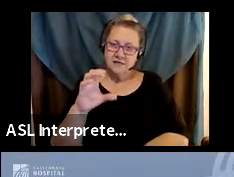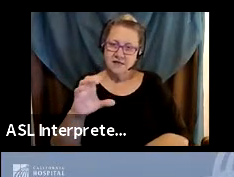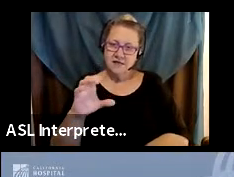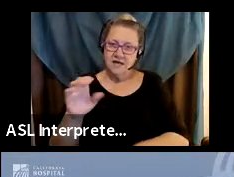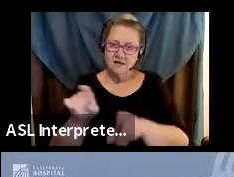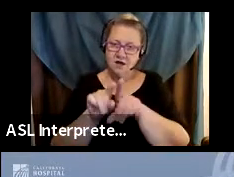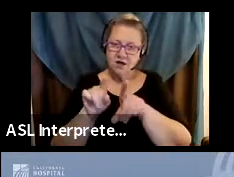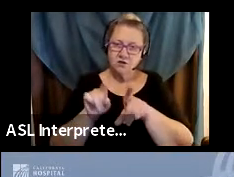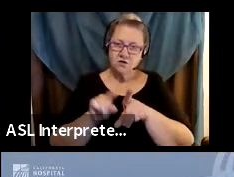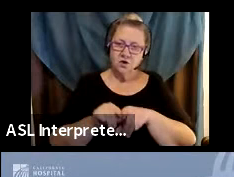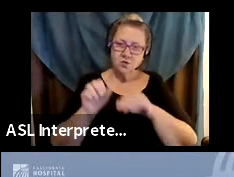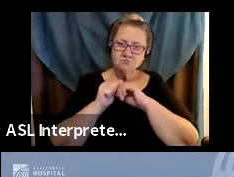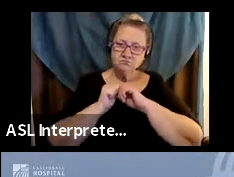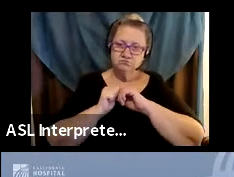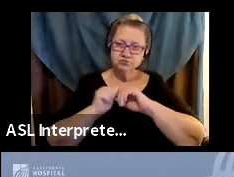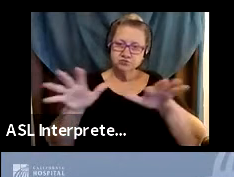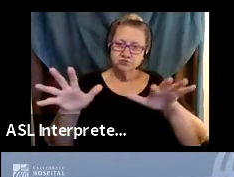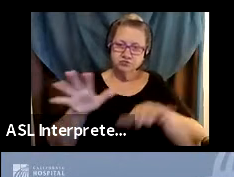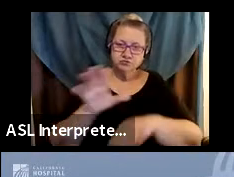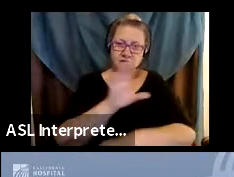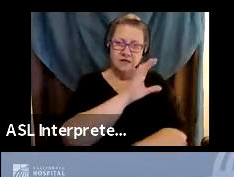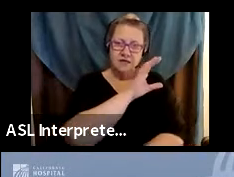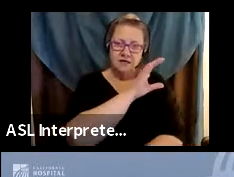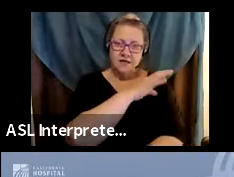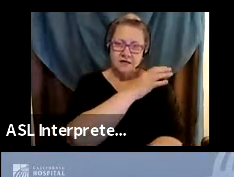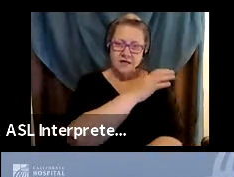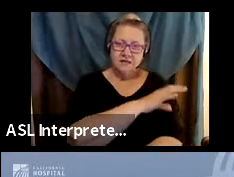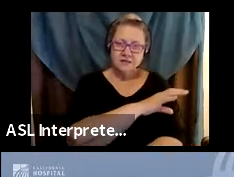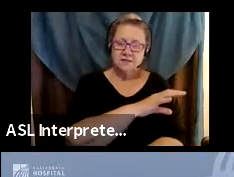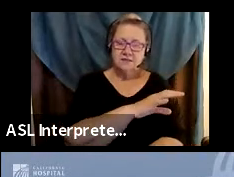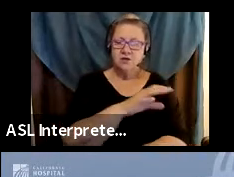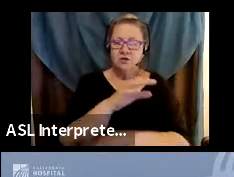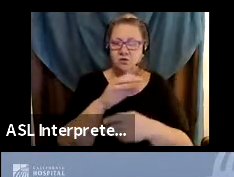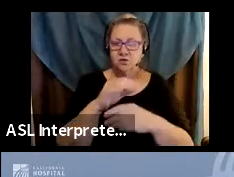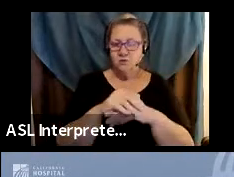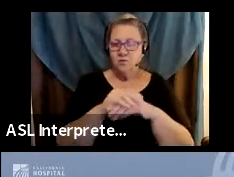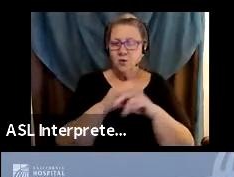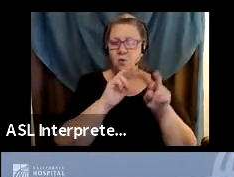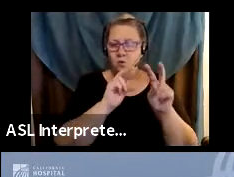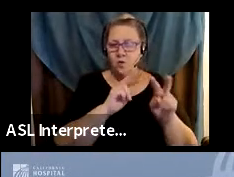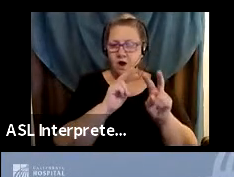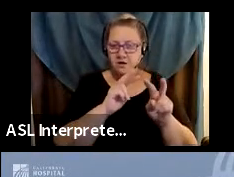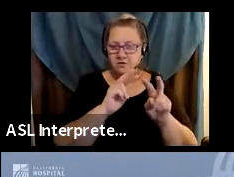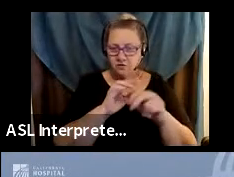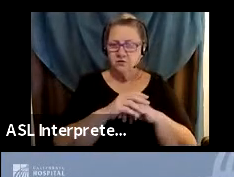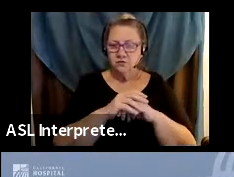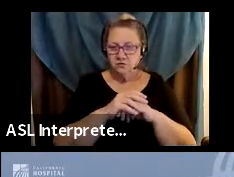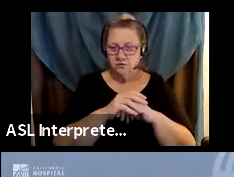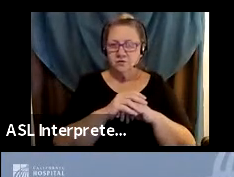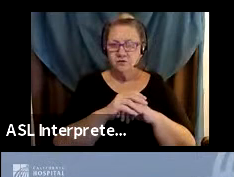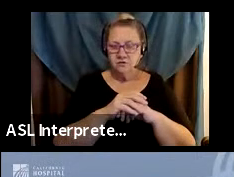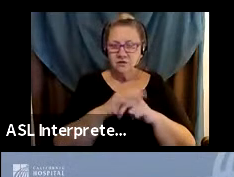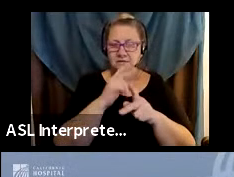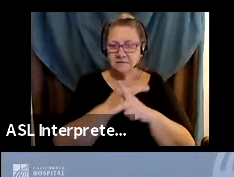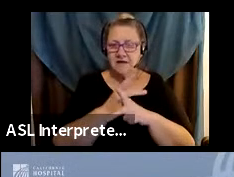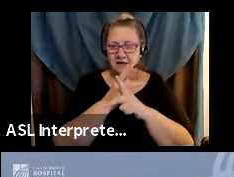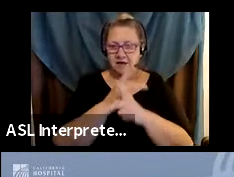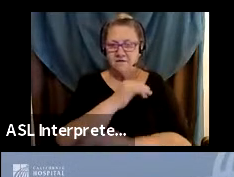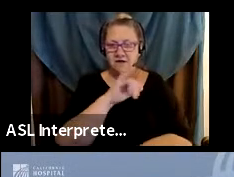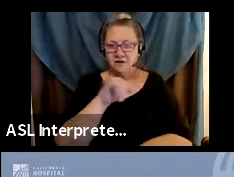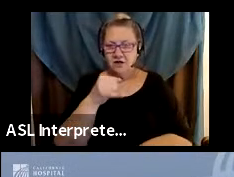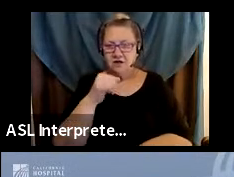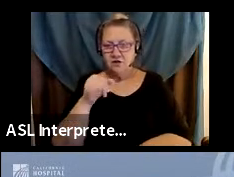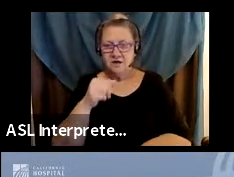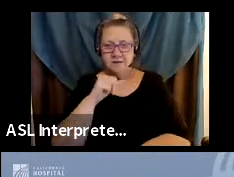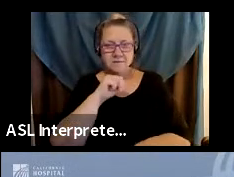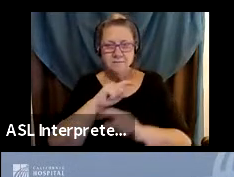directly to clinicians to really sort of be on the lookout for this, and some of the messaging around all that. But there is not a seamless